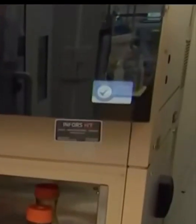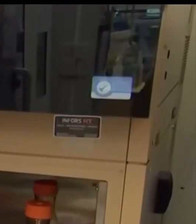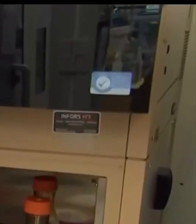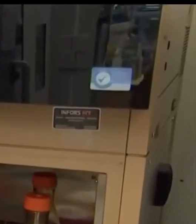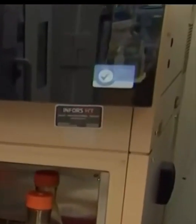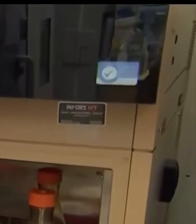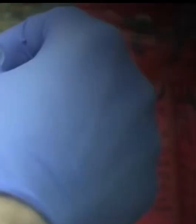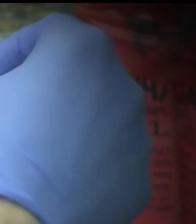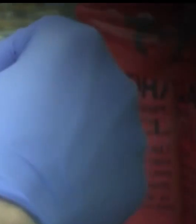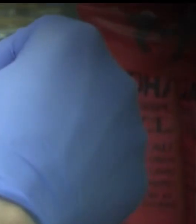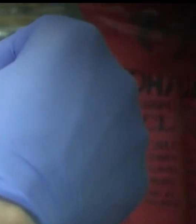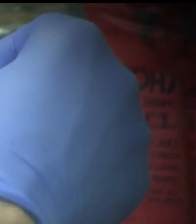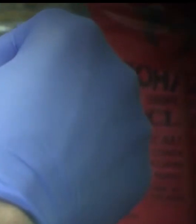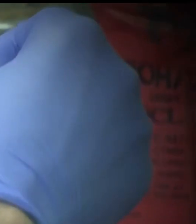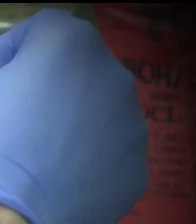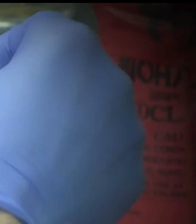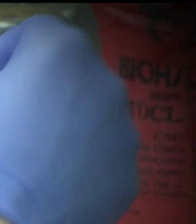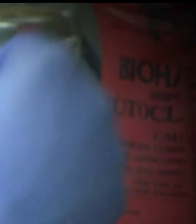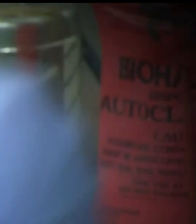barely a third of them,